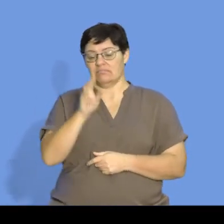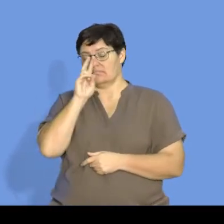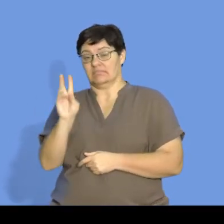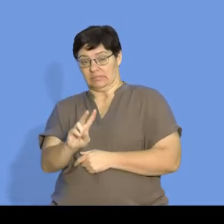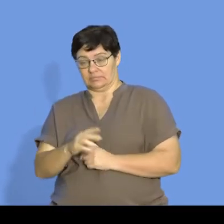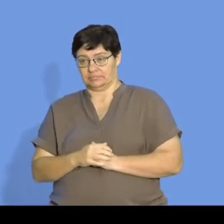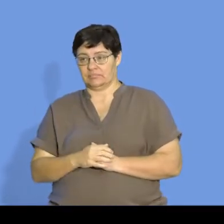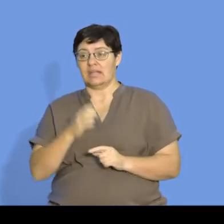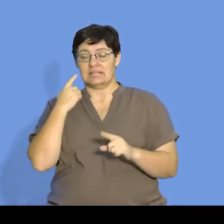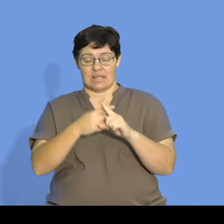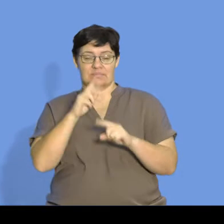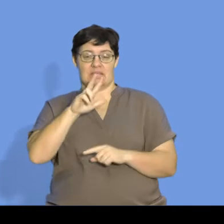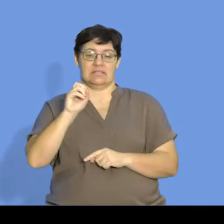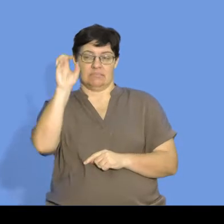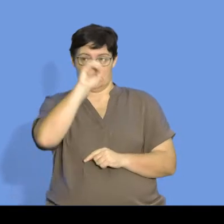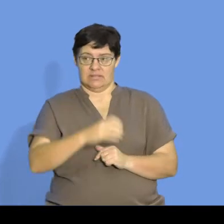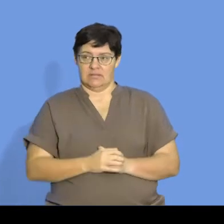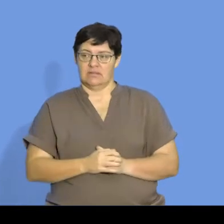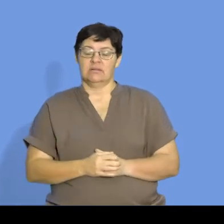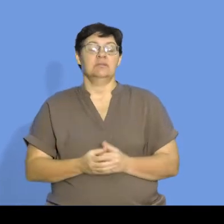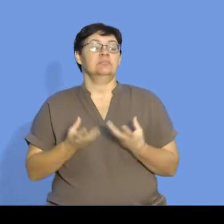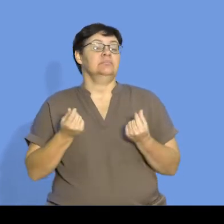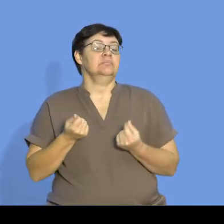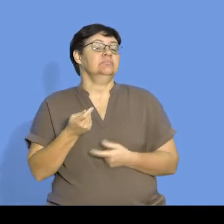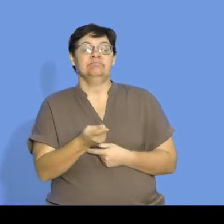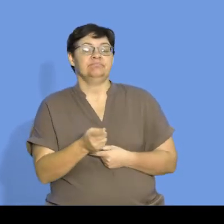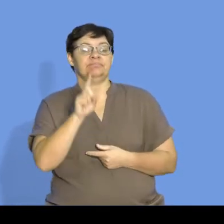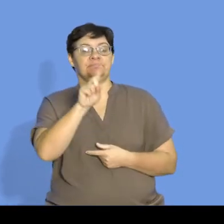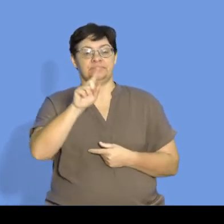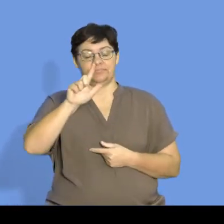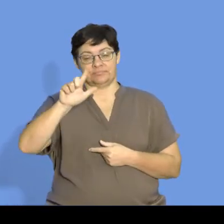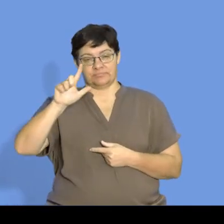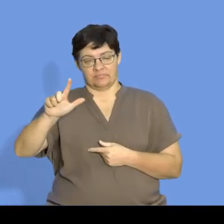Watch. And that will then give me my figure of